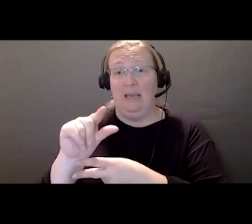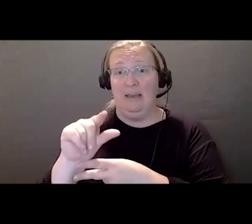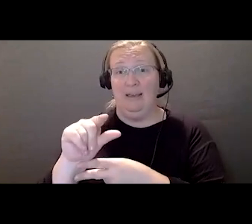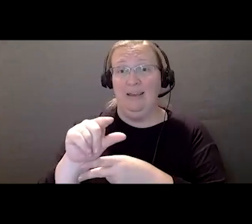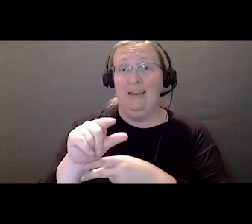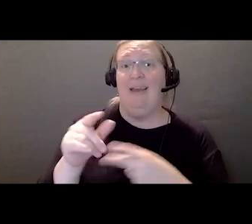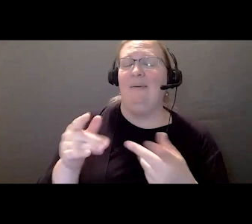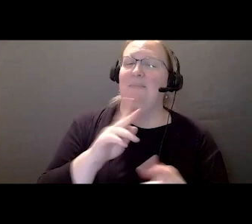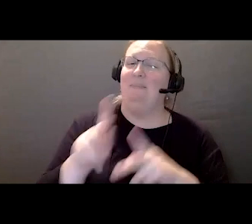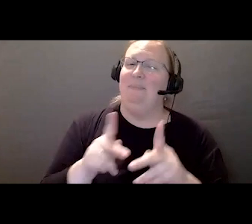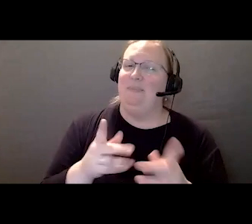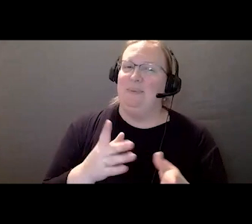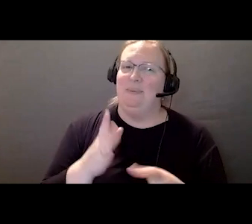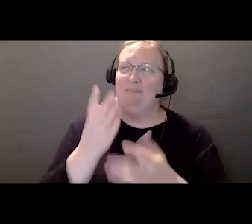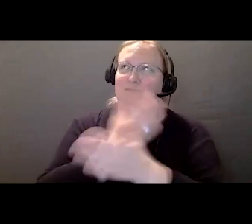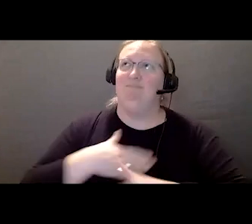sweet tooth as well.